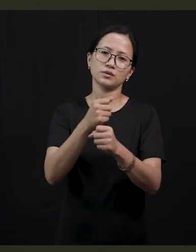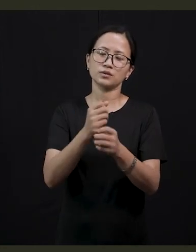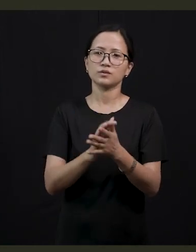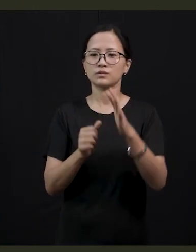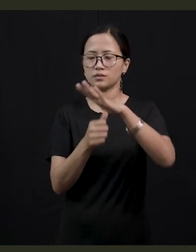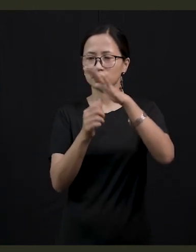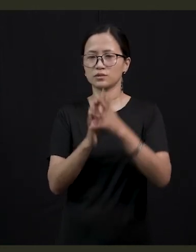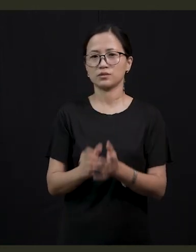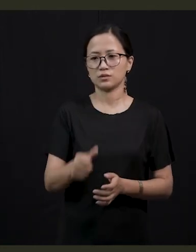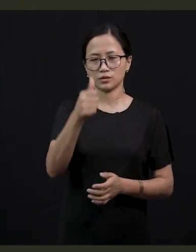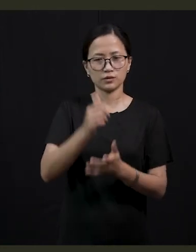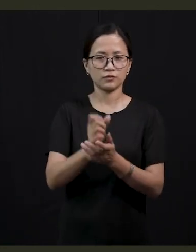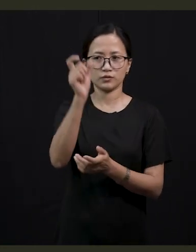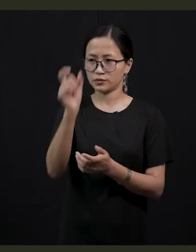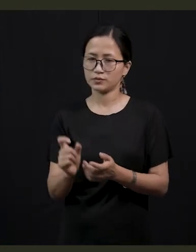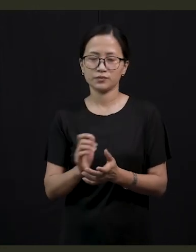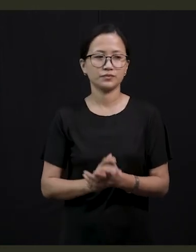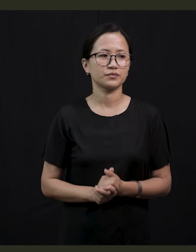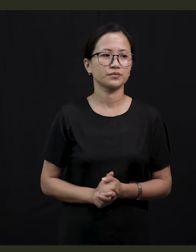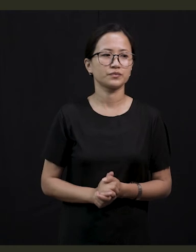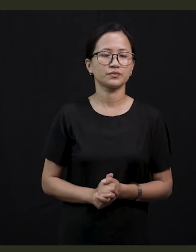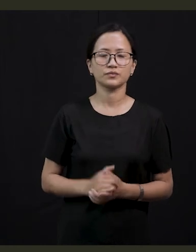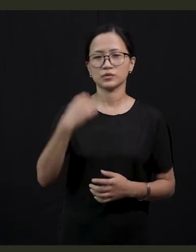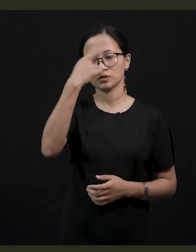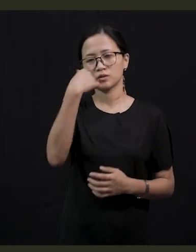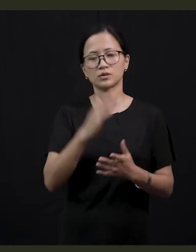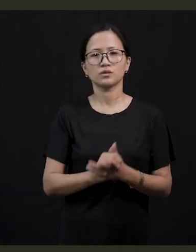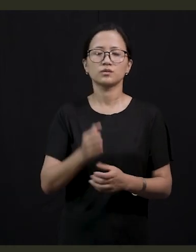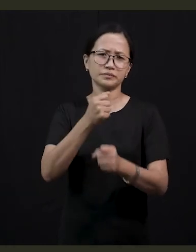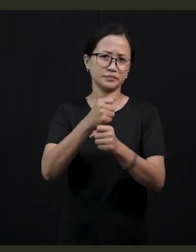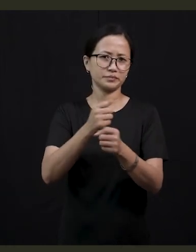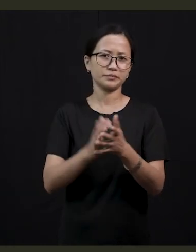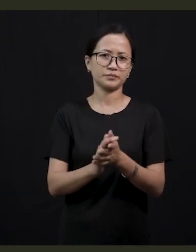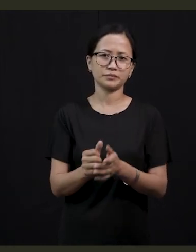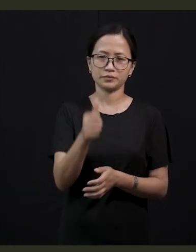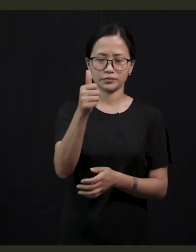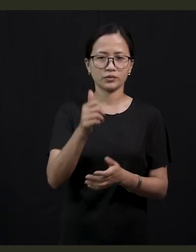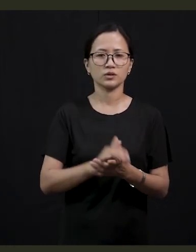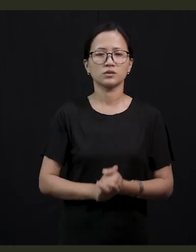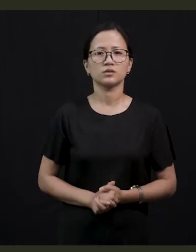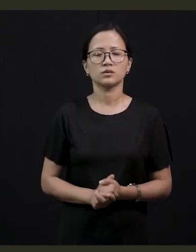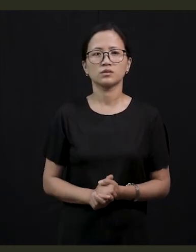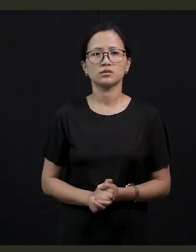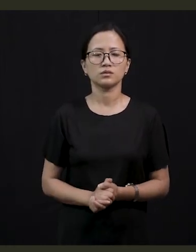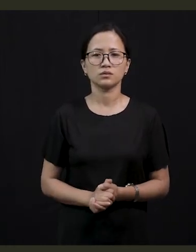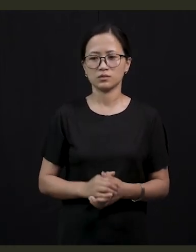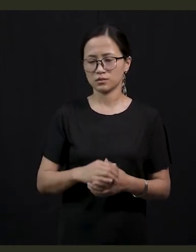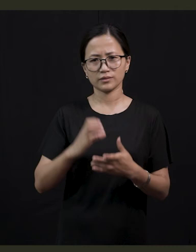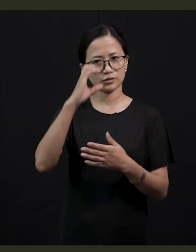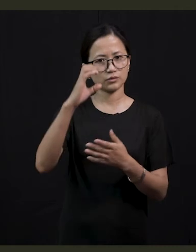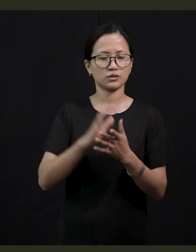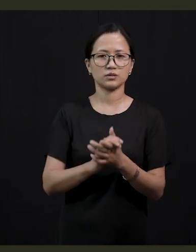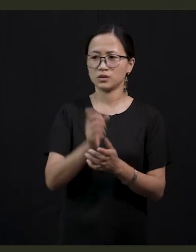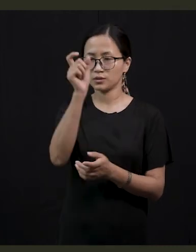governor. So now let's go on. I was saying that who can become a governor? So a governor again has to be a citizen of